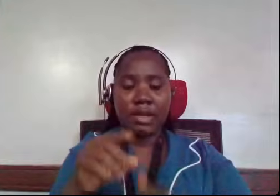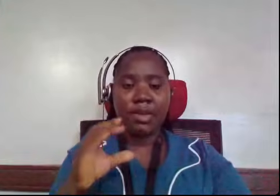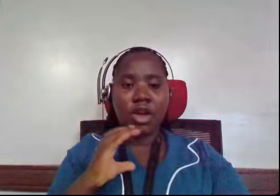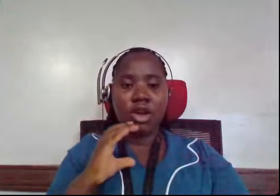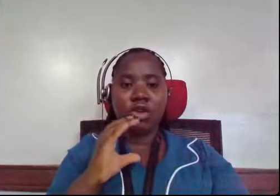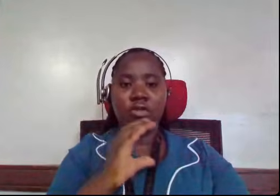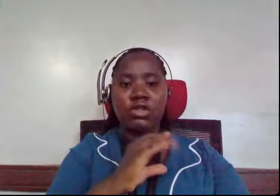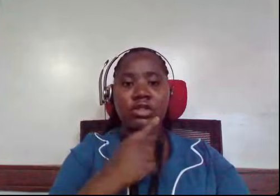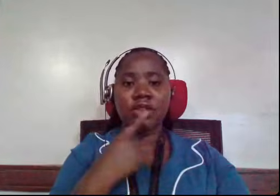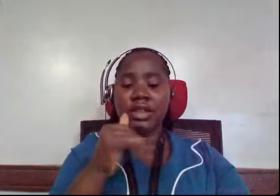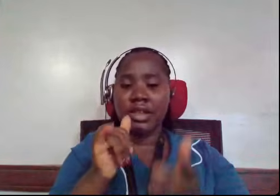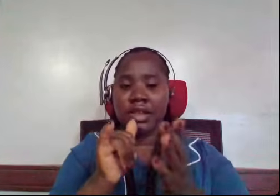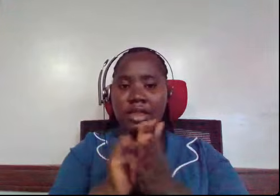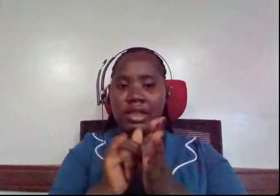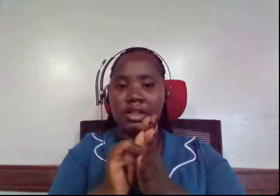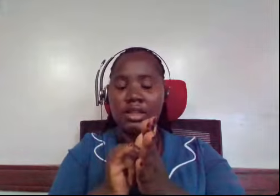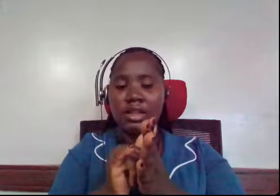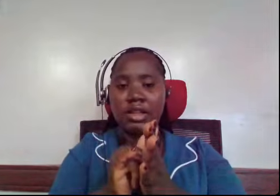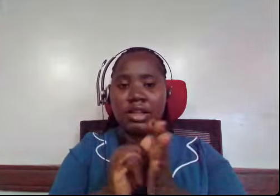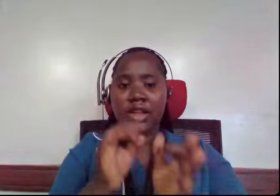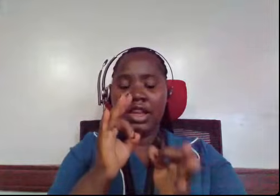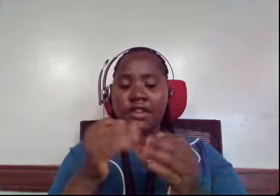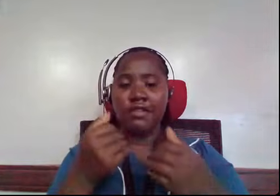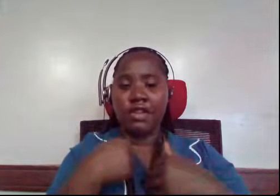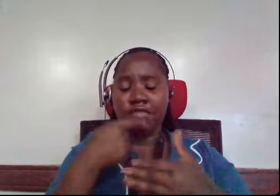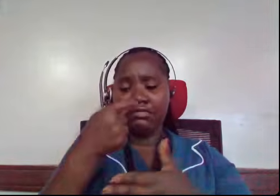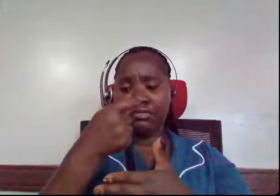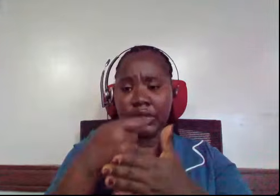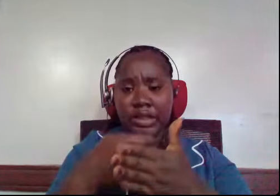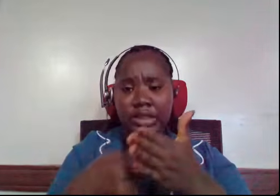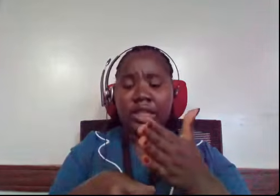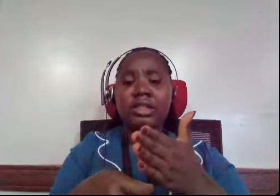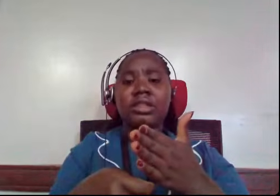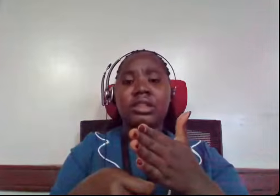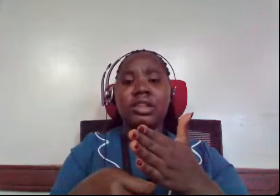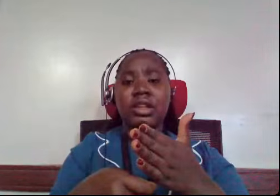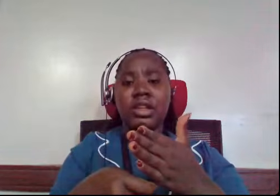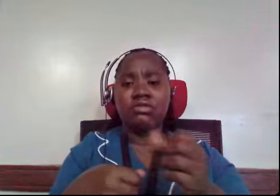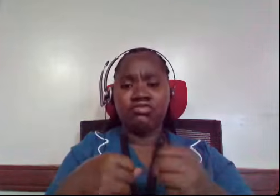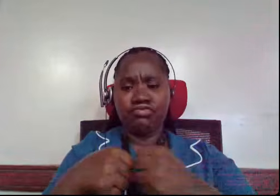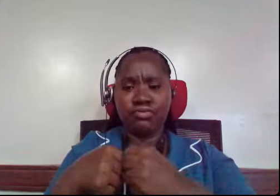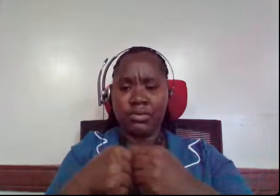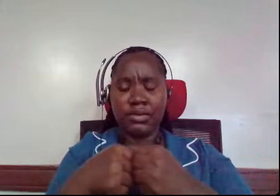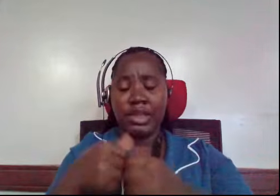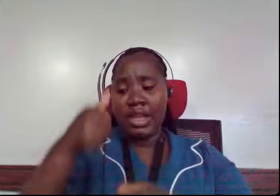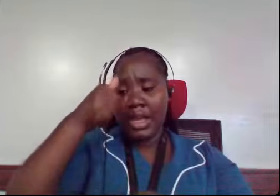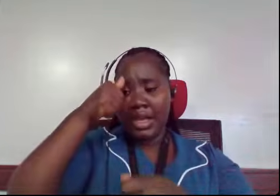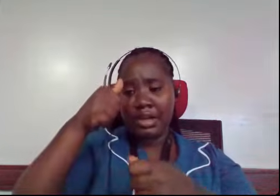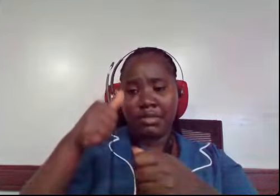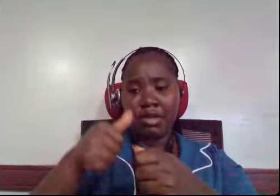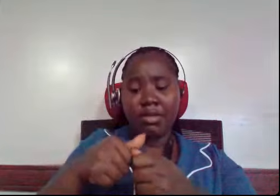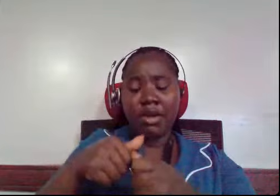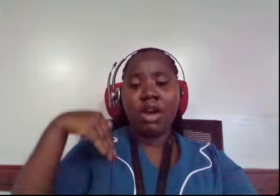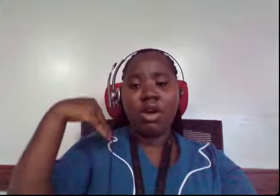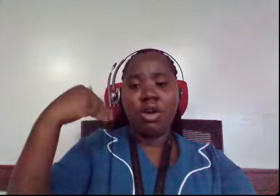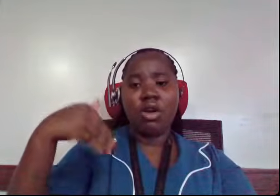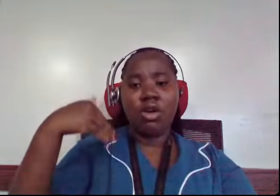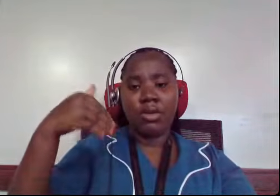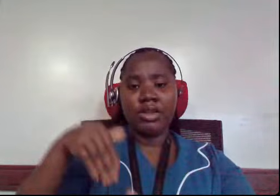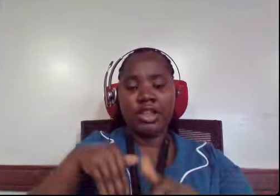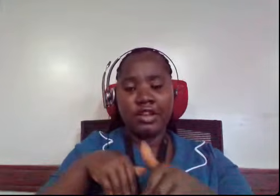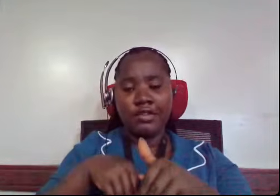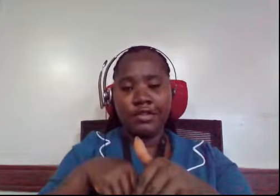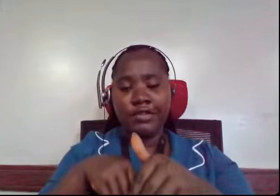in case you find yourself you have a tax dispute, remember always to follow the